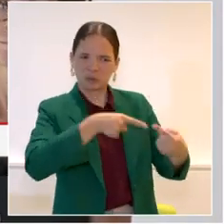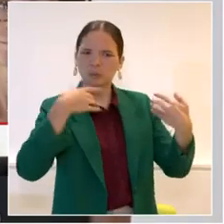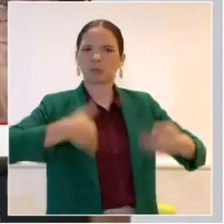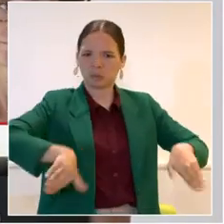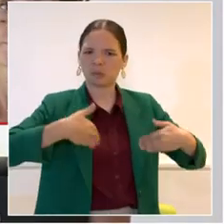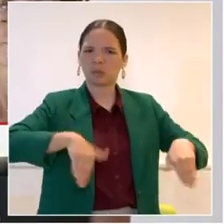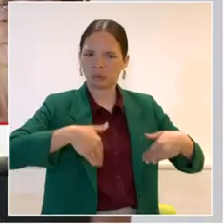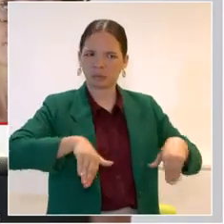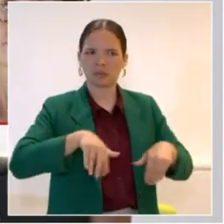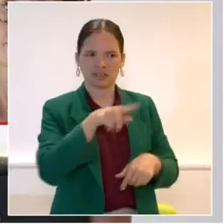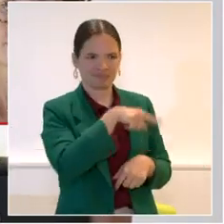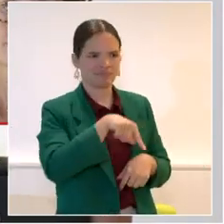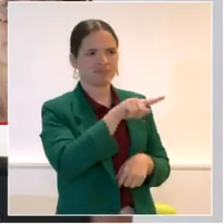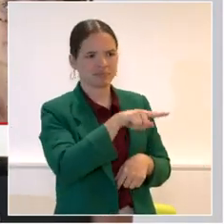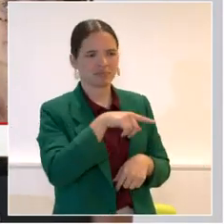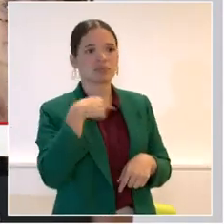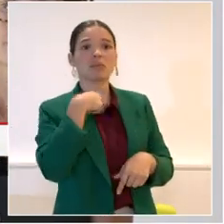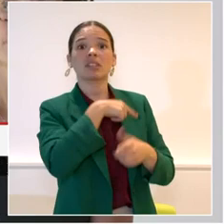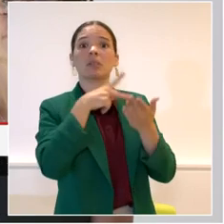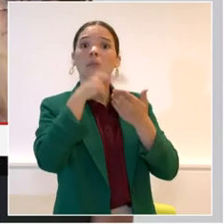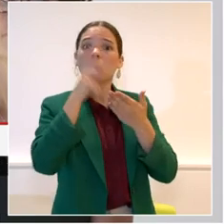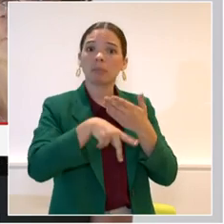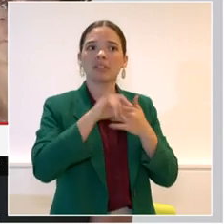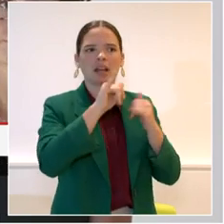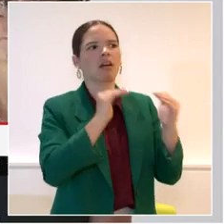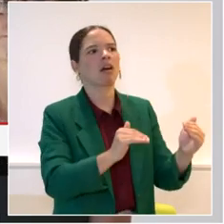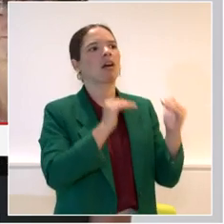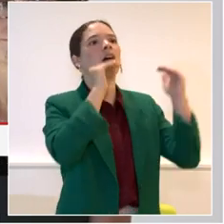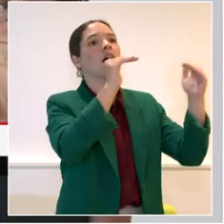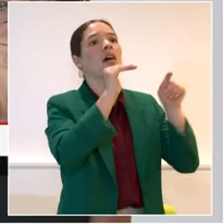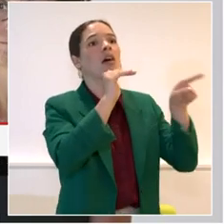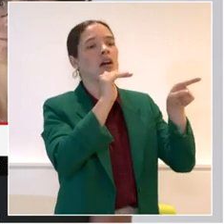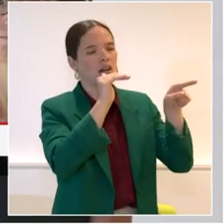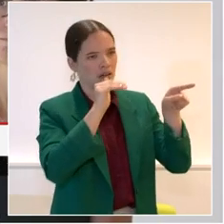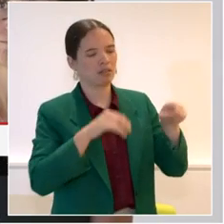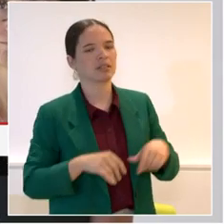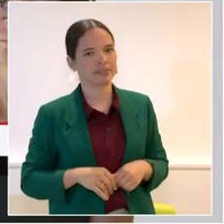this program helps to fill that gap.